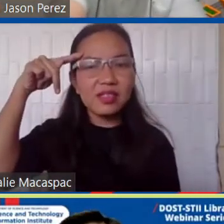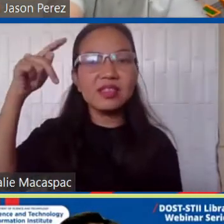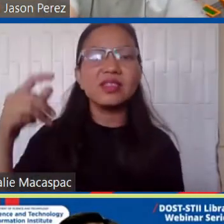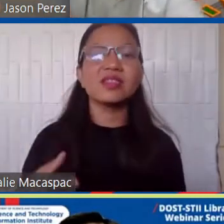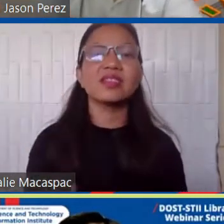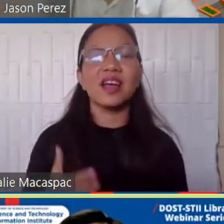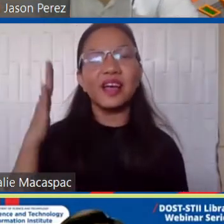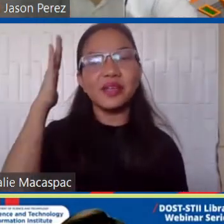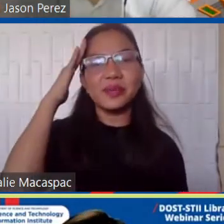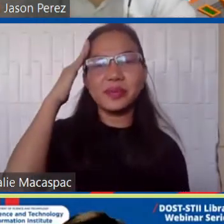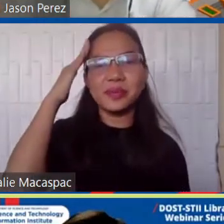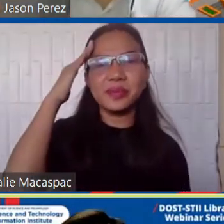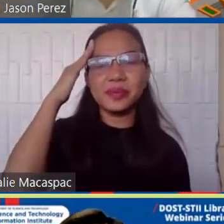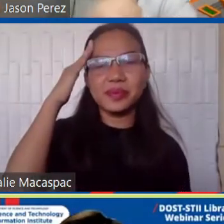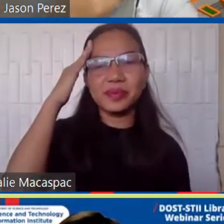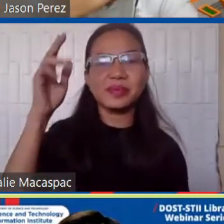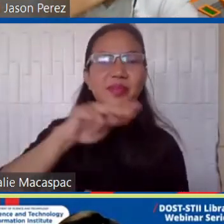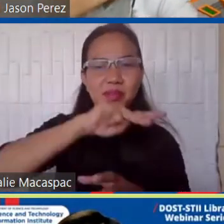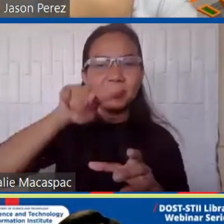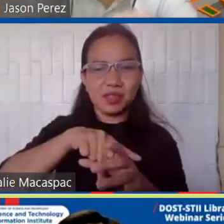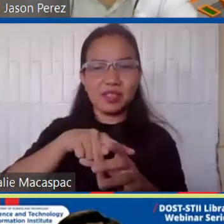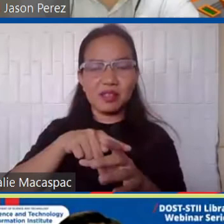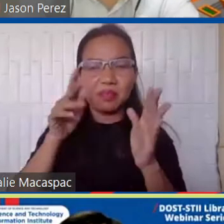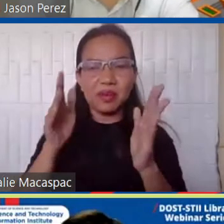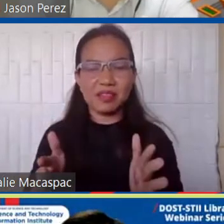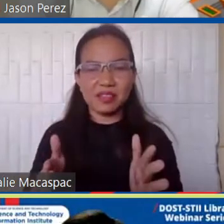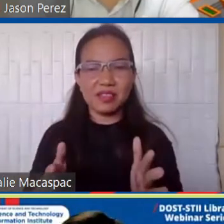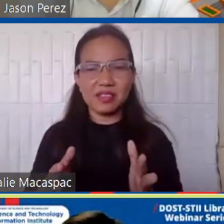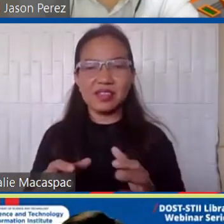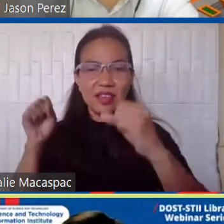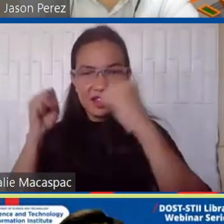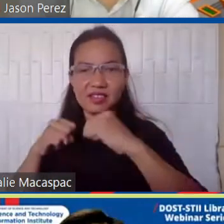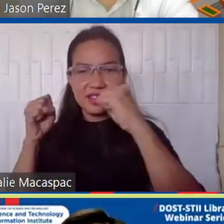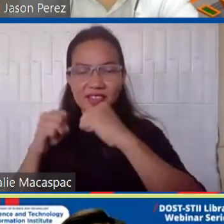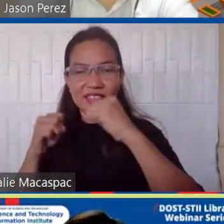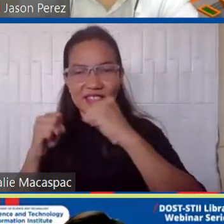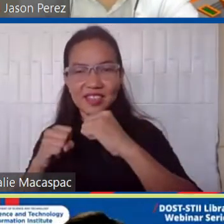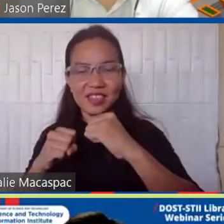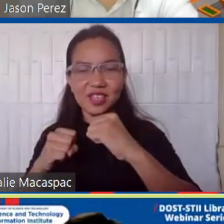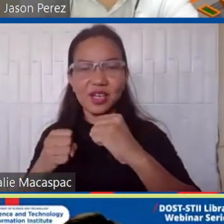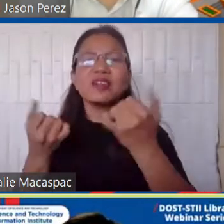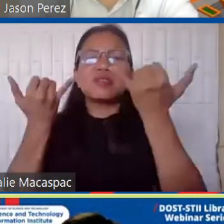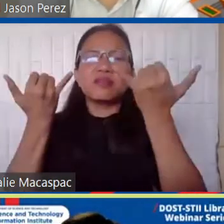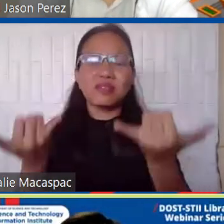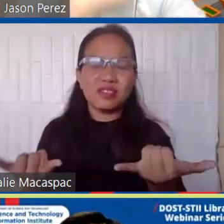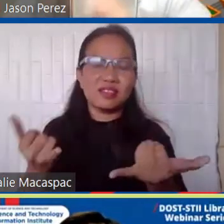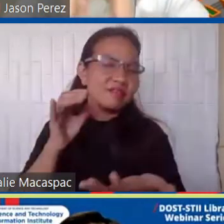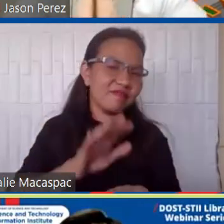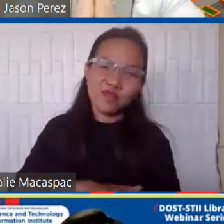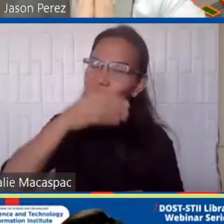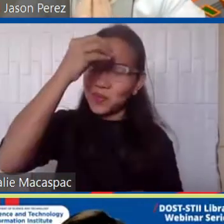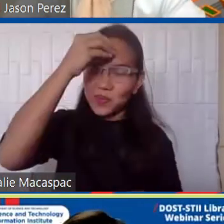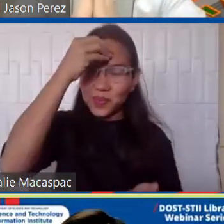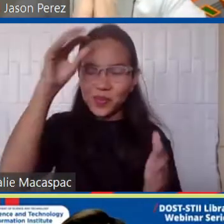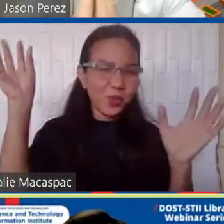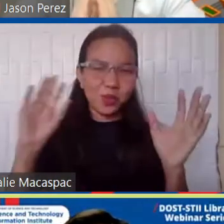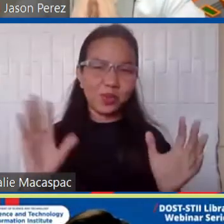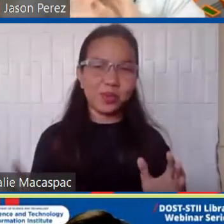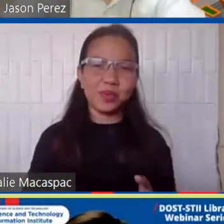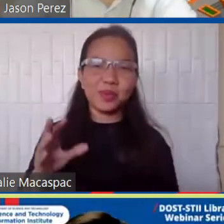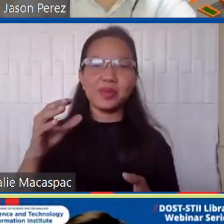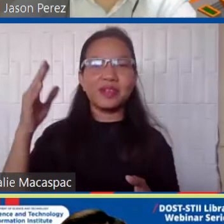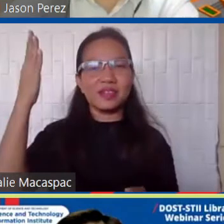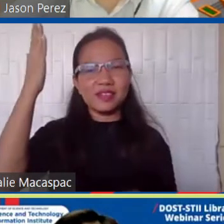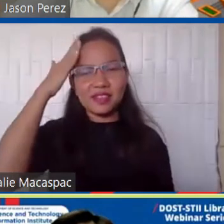know that the participants will also agree that today we have learned a lot of practical knowledge that we